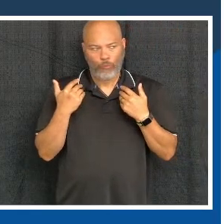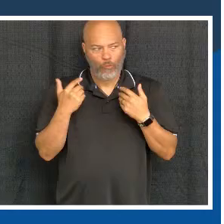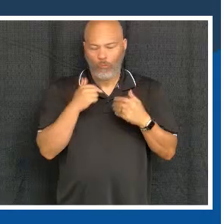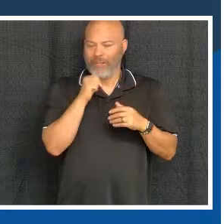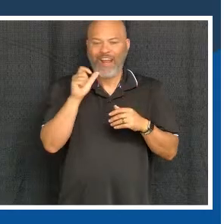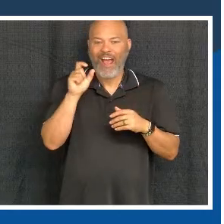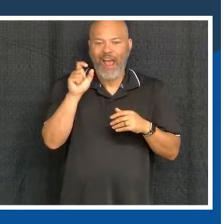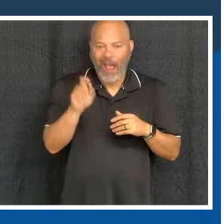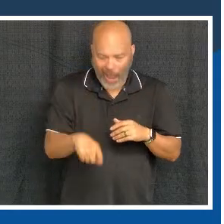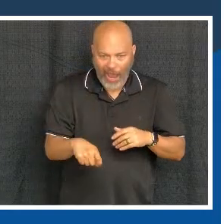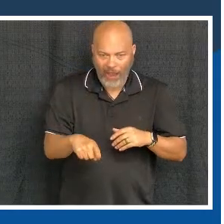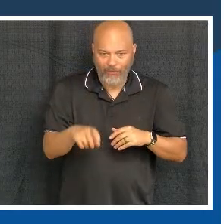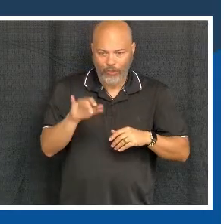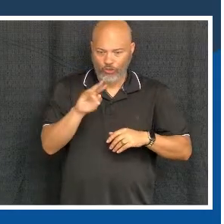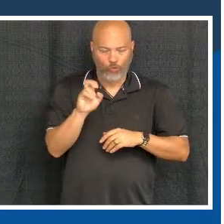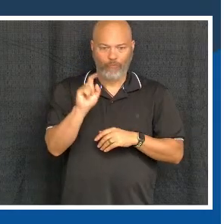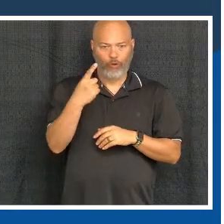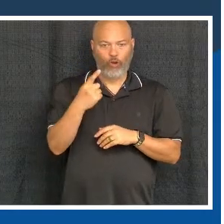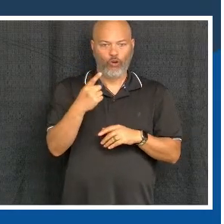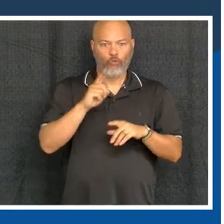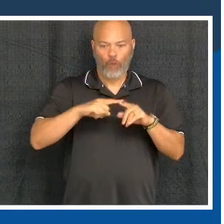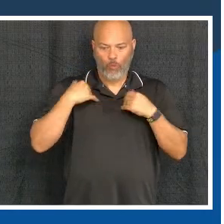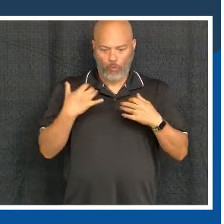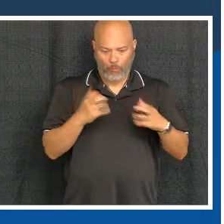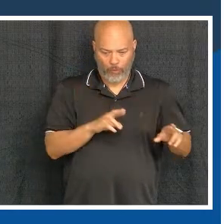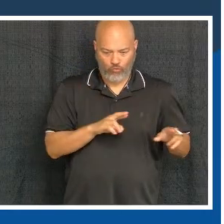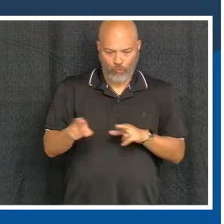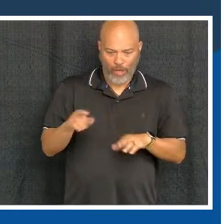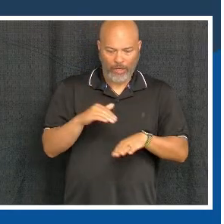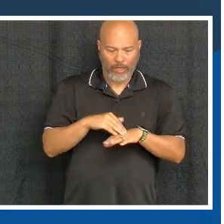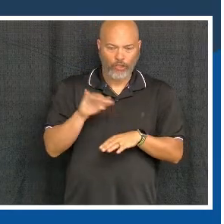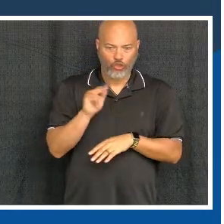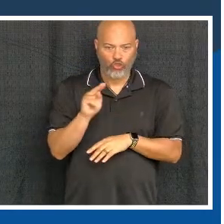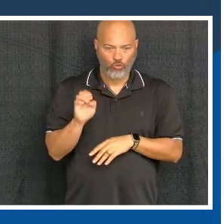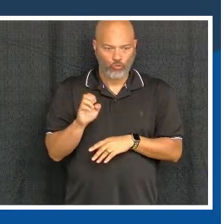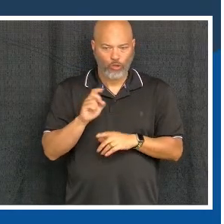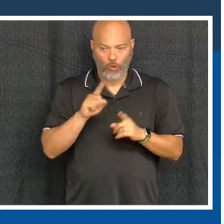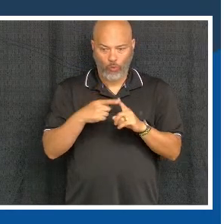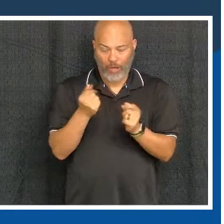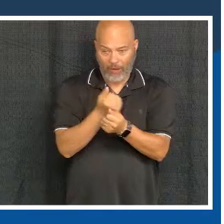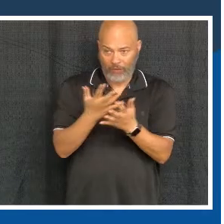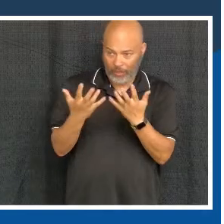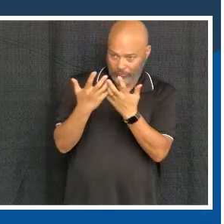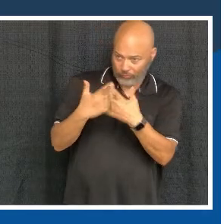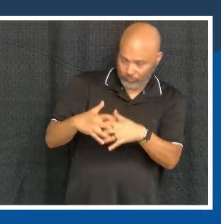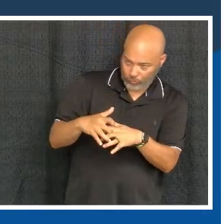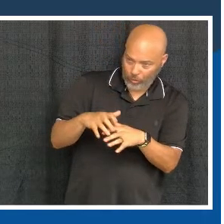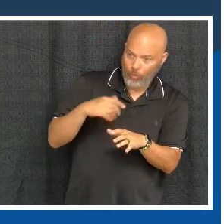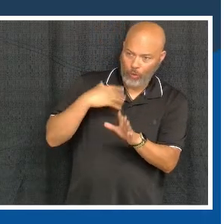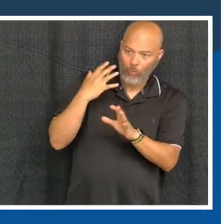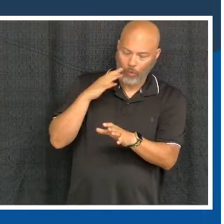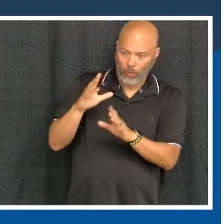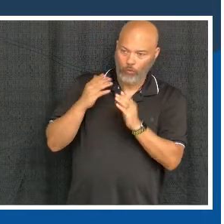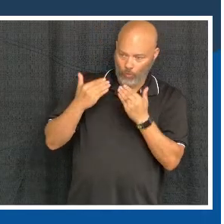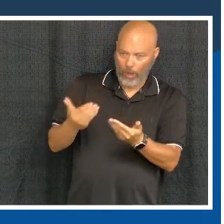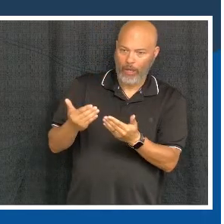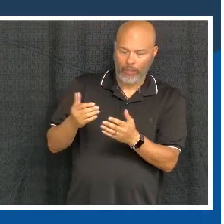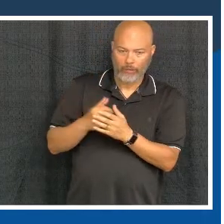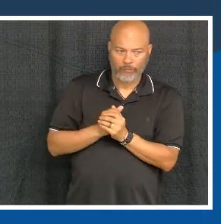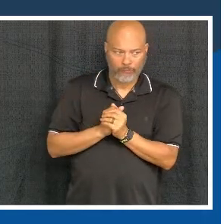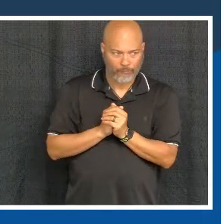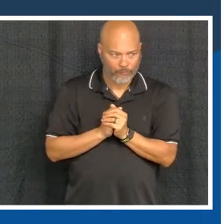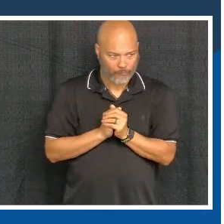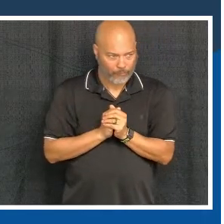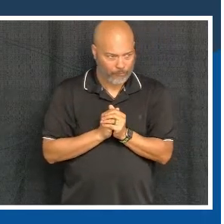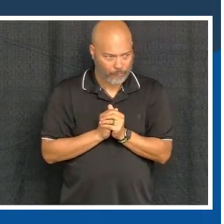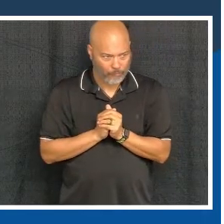have to go June 1. We're just going to be ready to go. And when the market's right, that's what we're gonna hit.